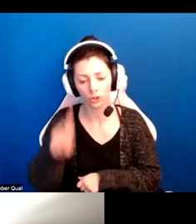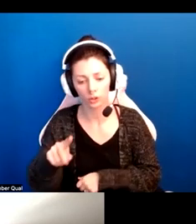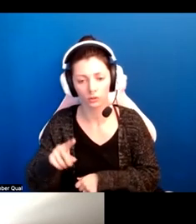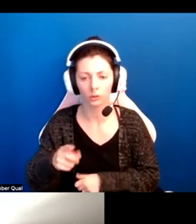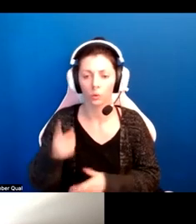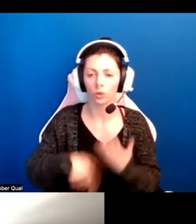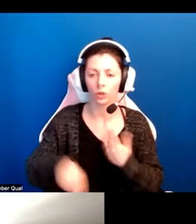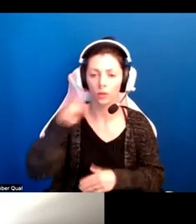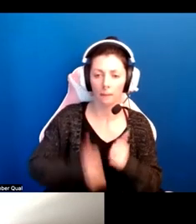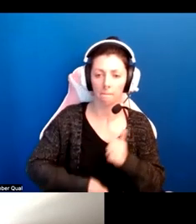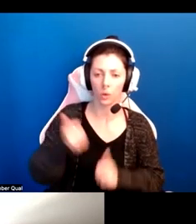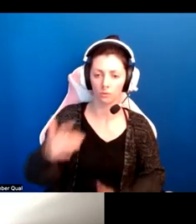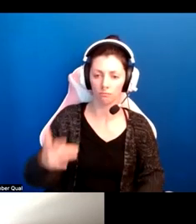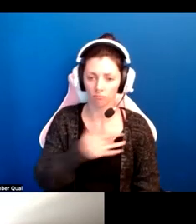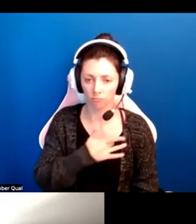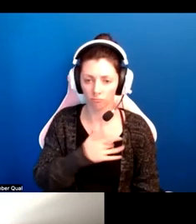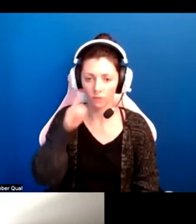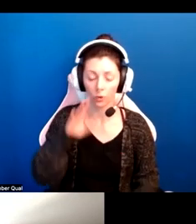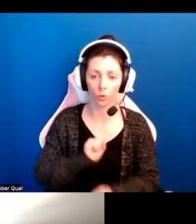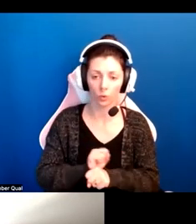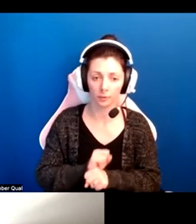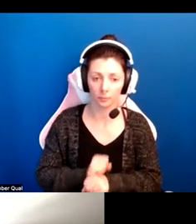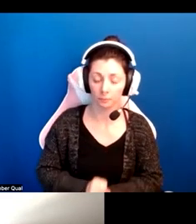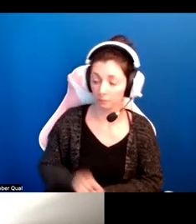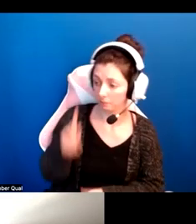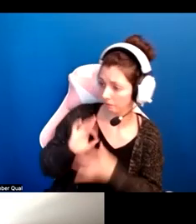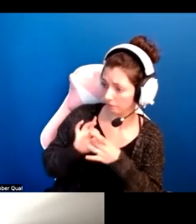In terms of the media? Yes.